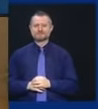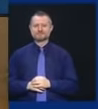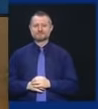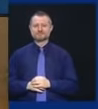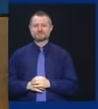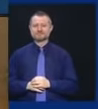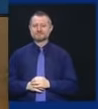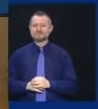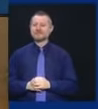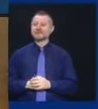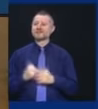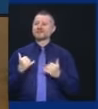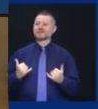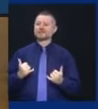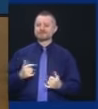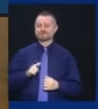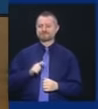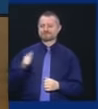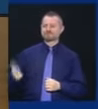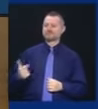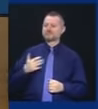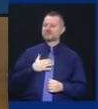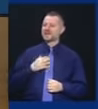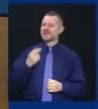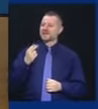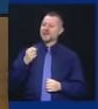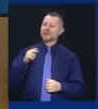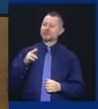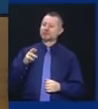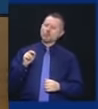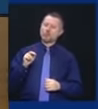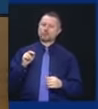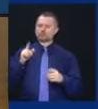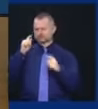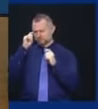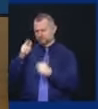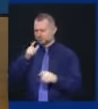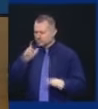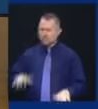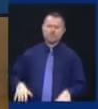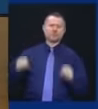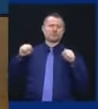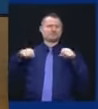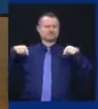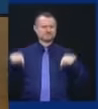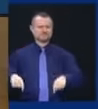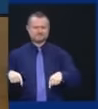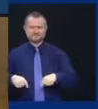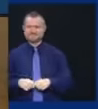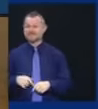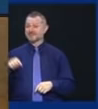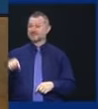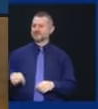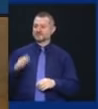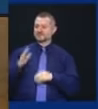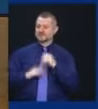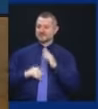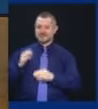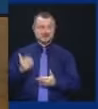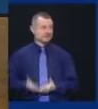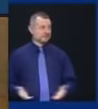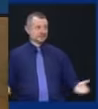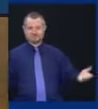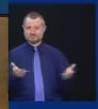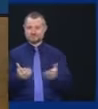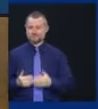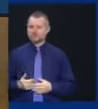Let me now turn it over to a hero of mine, our host for today. This facility for all the